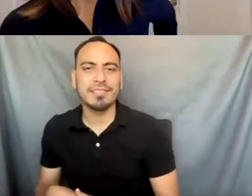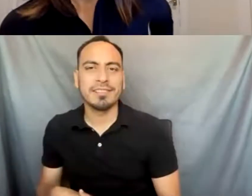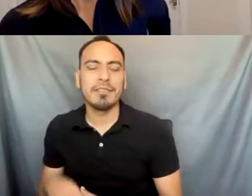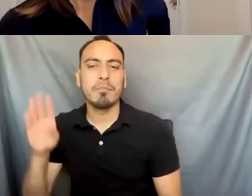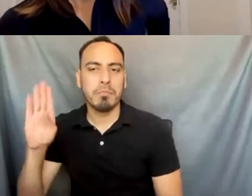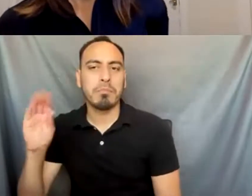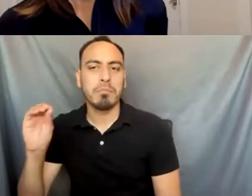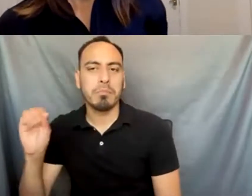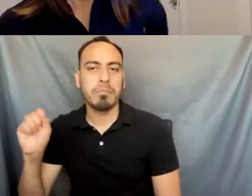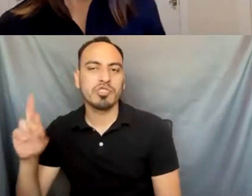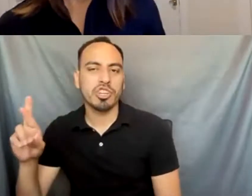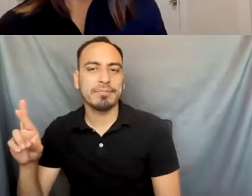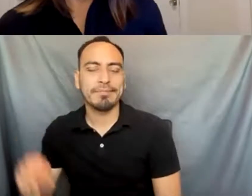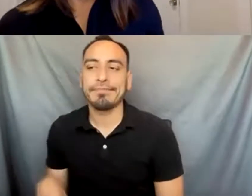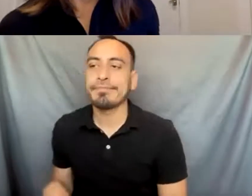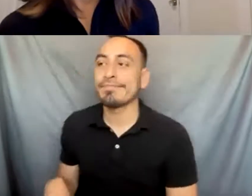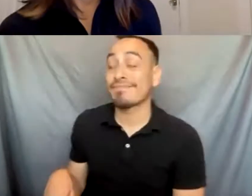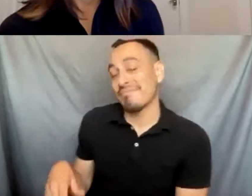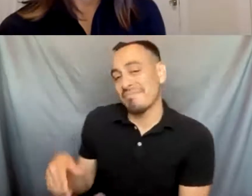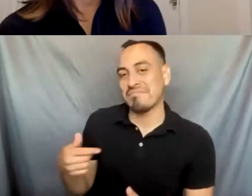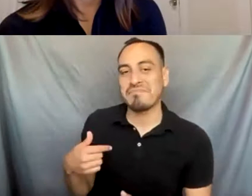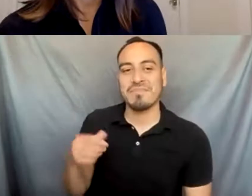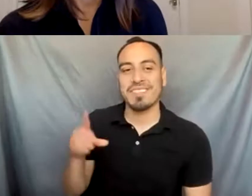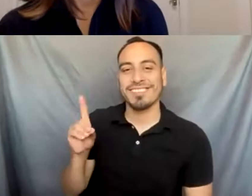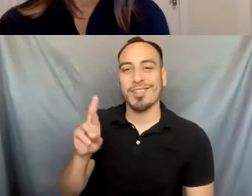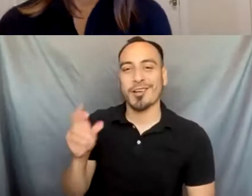So I guess I can take that too, to a degree.